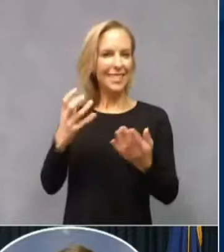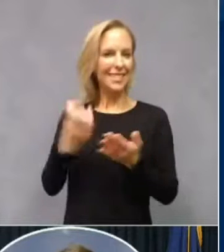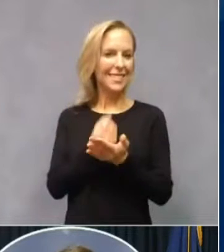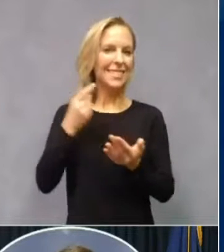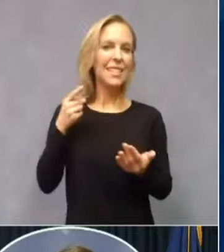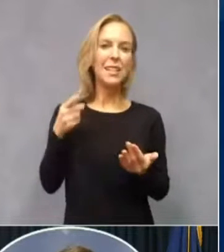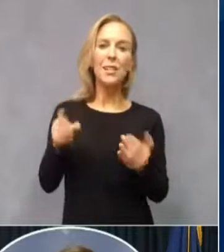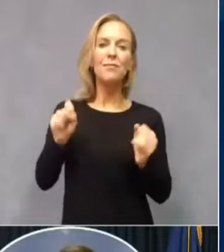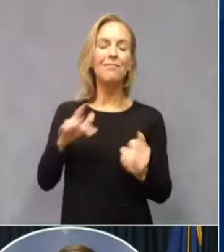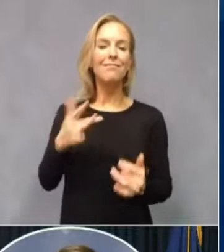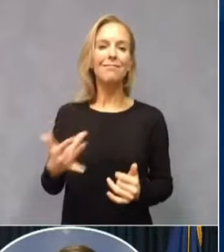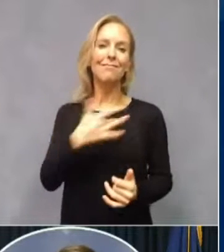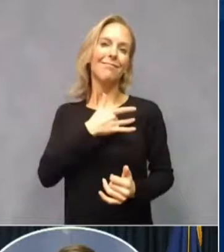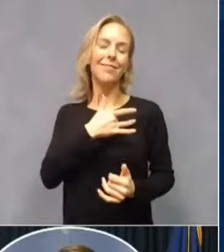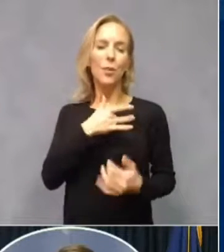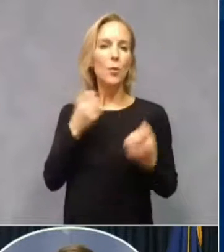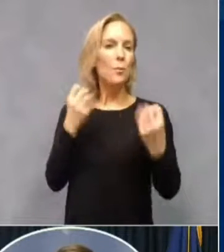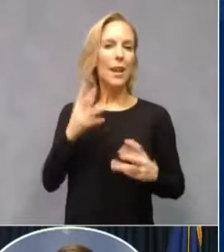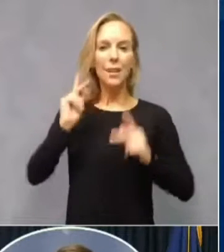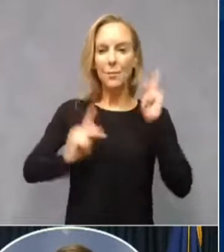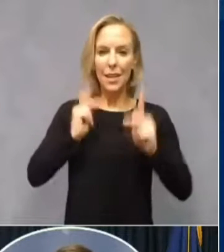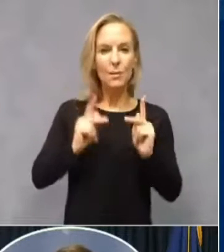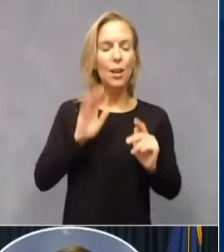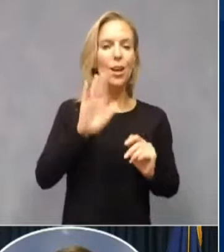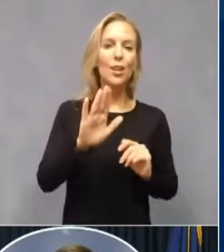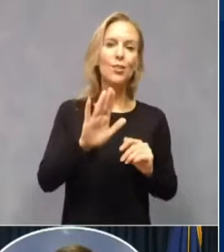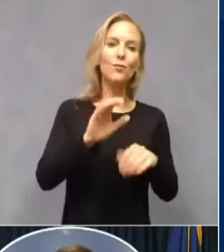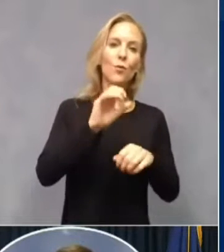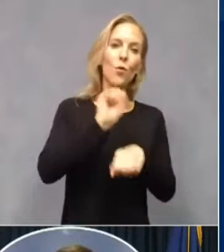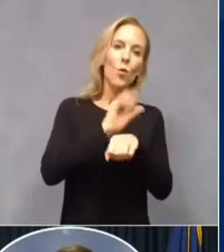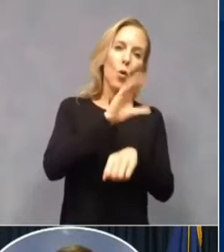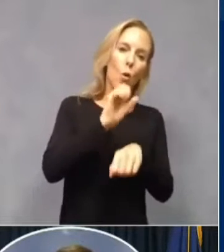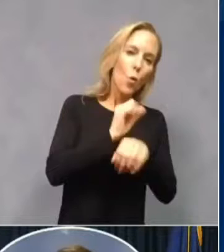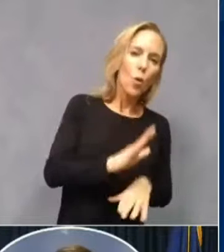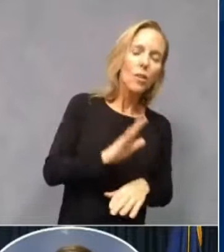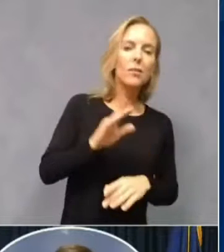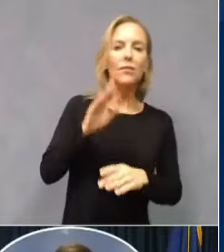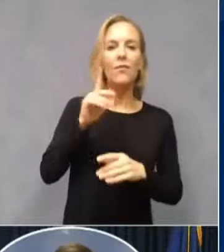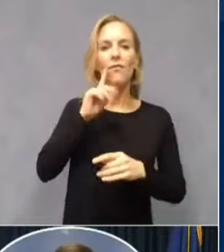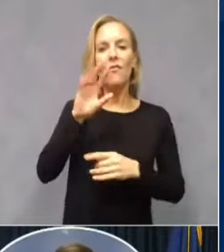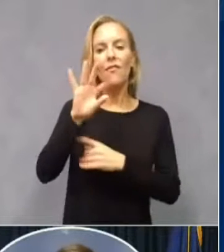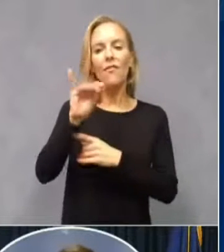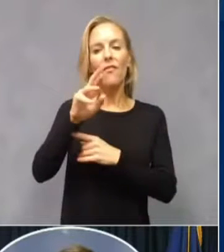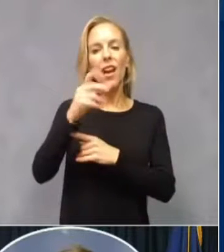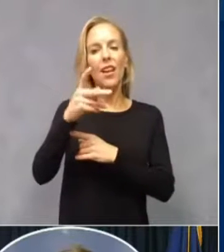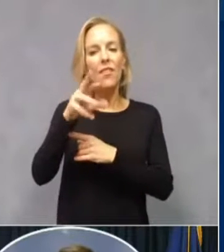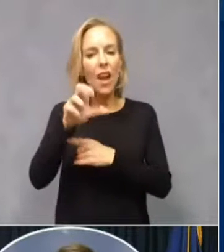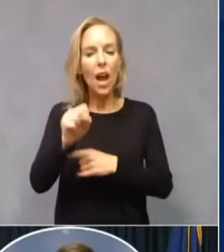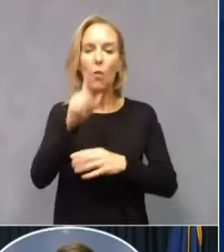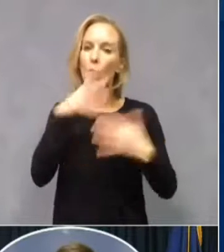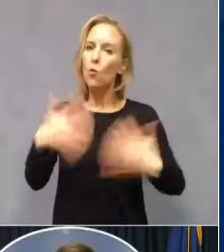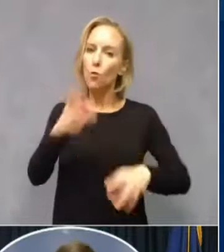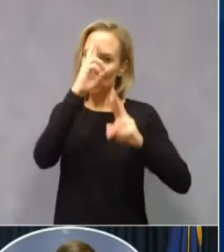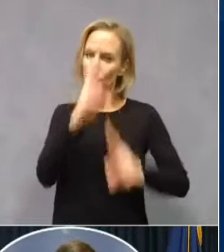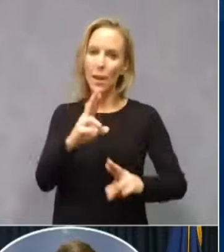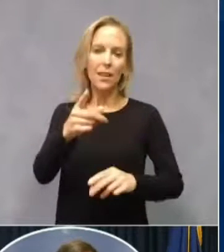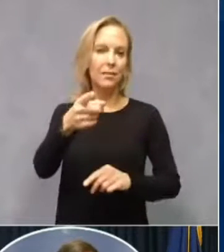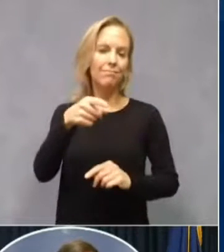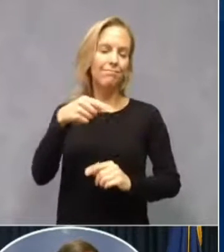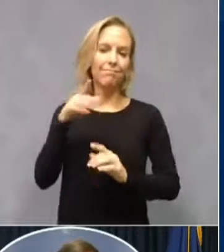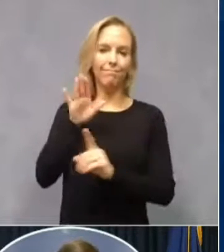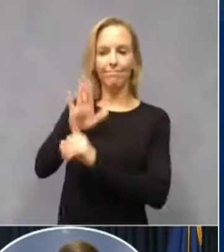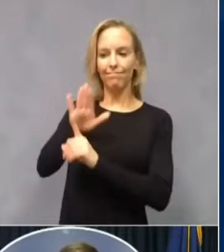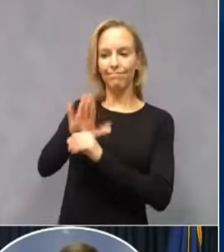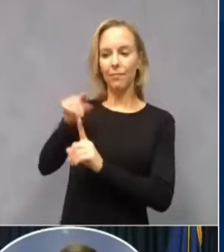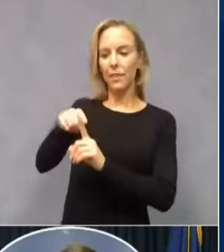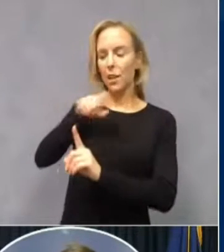anticipated. His crew, his colleagues, and his firefighters respected him for who he was and loved him for who they